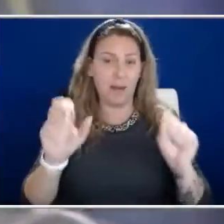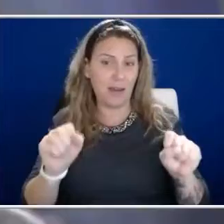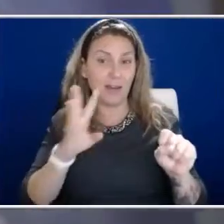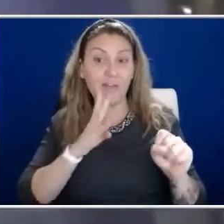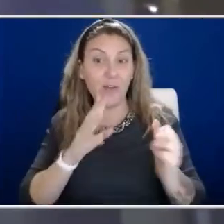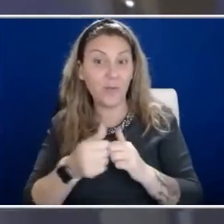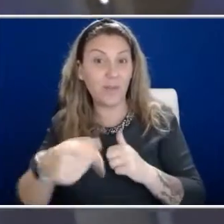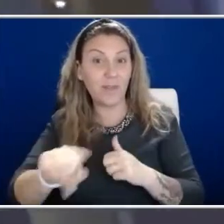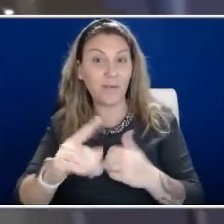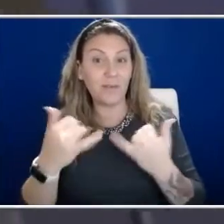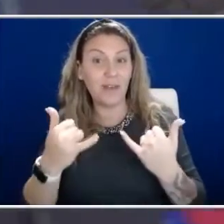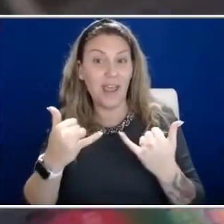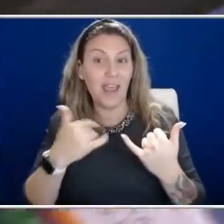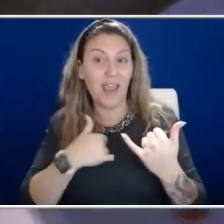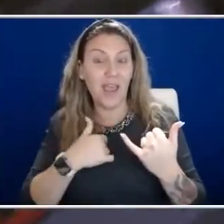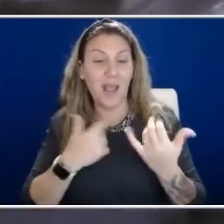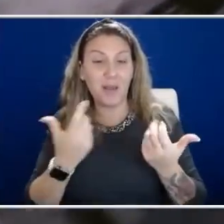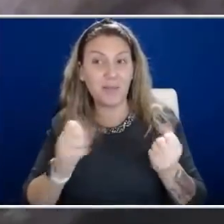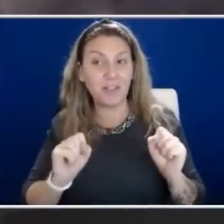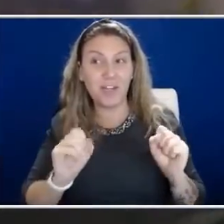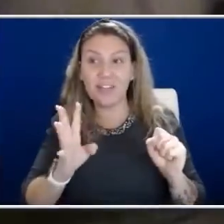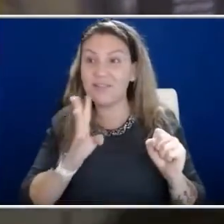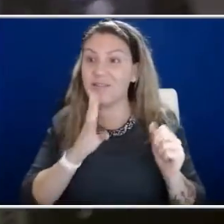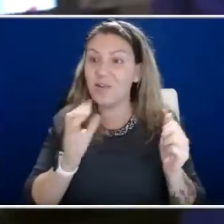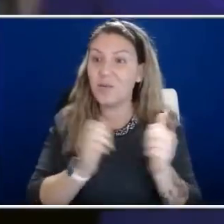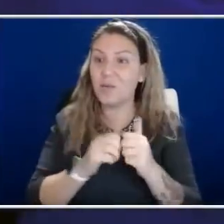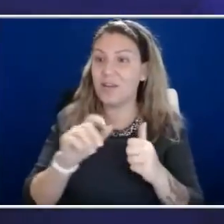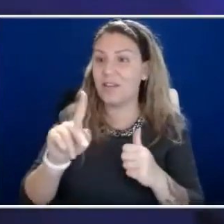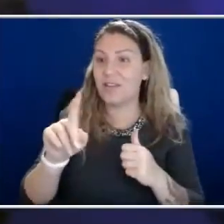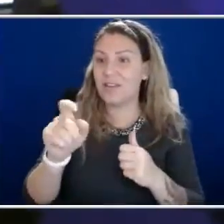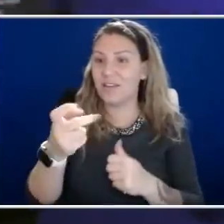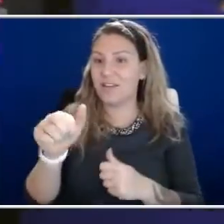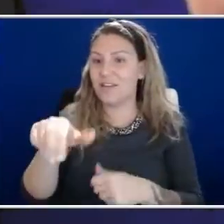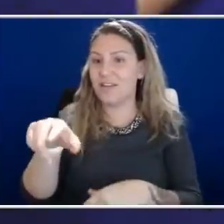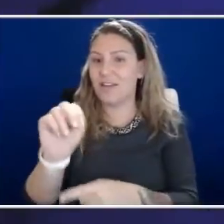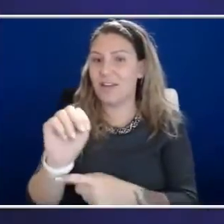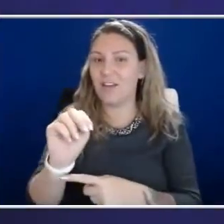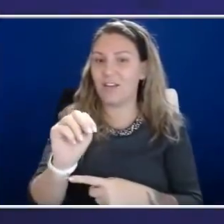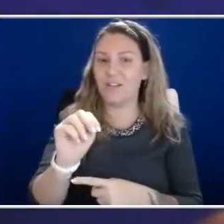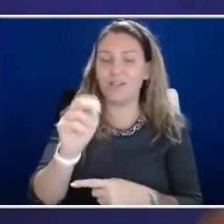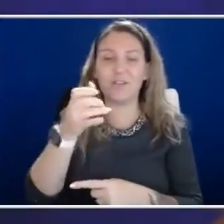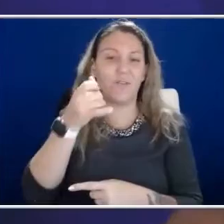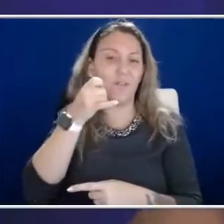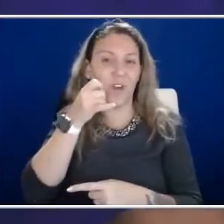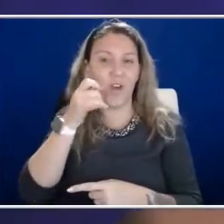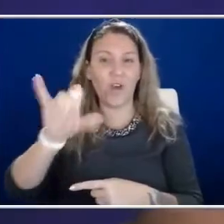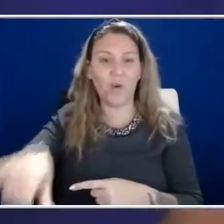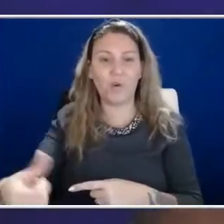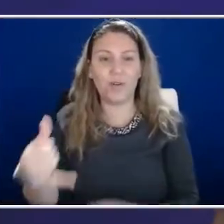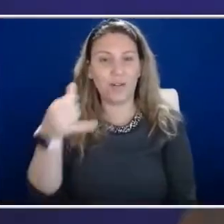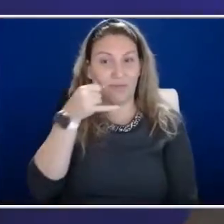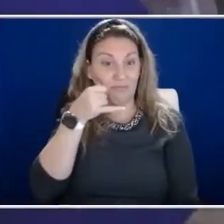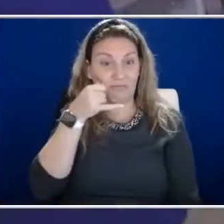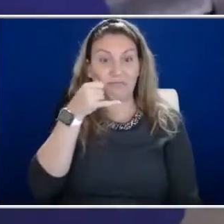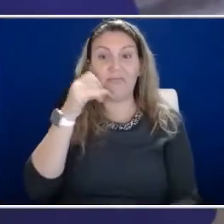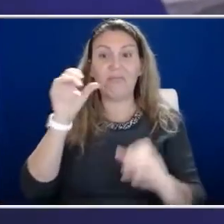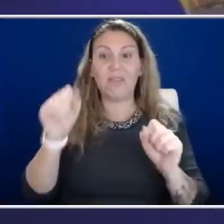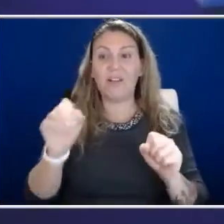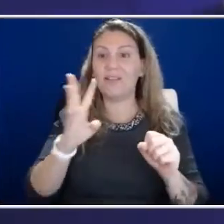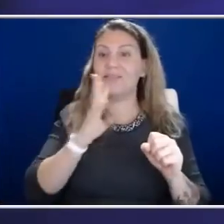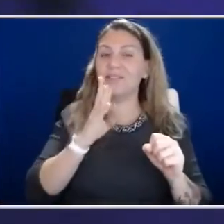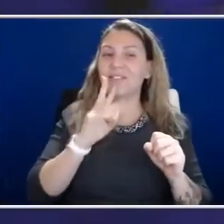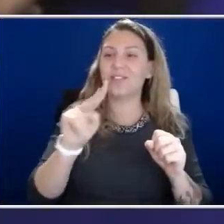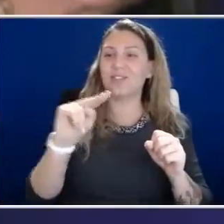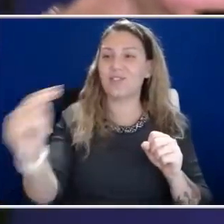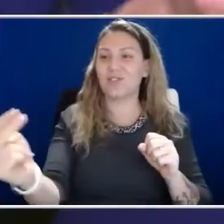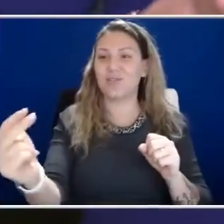I'm going to try to talk to Karen. There is a phone here that I can pick up and talk to her on the other side of the glass. She's watching The Departed right